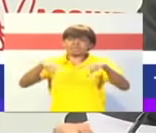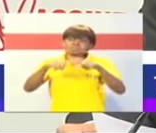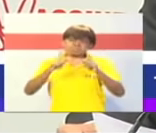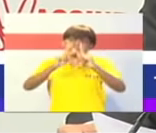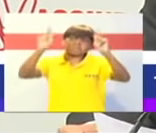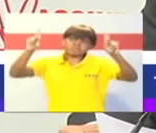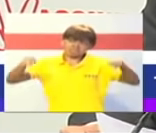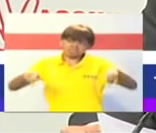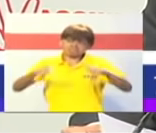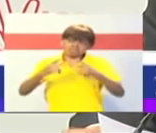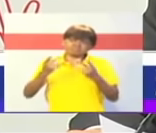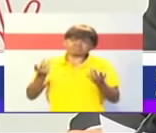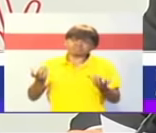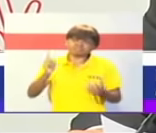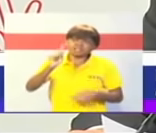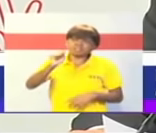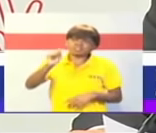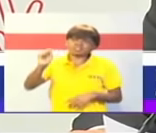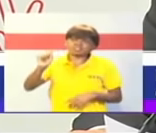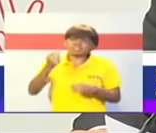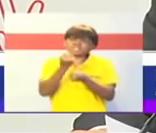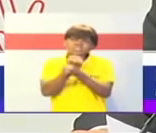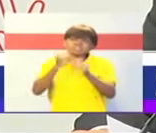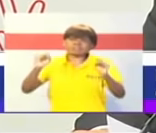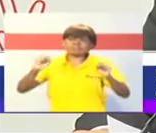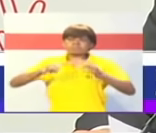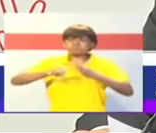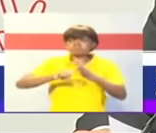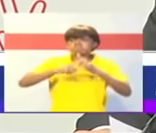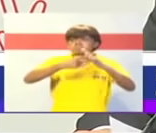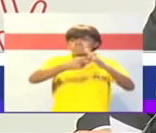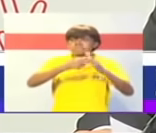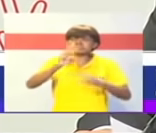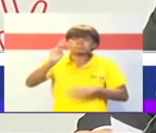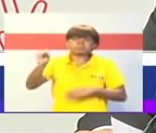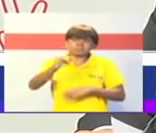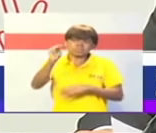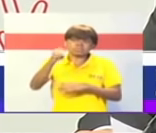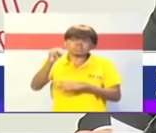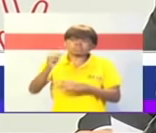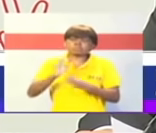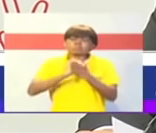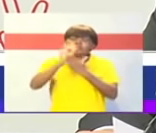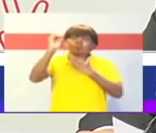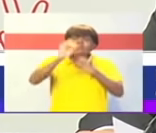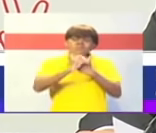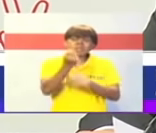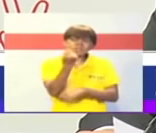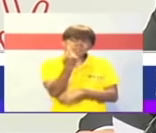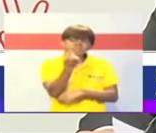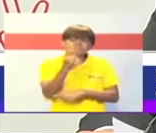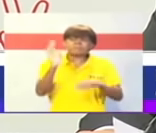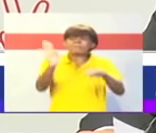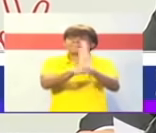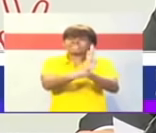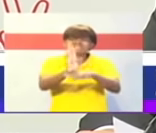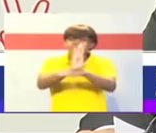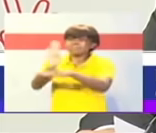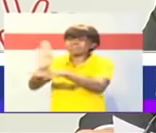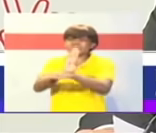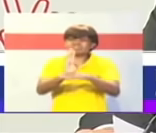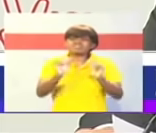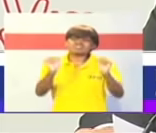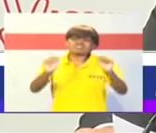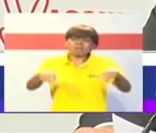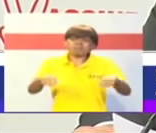It is beginning, as you all know, on Monday, 11th October. So certain businesses will now be allowed to operate under the Safe Zone, TT Safe